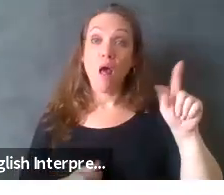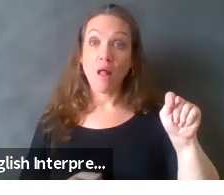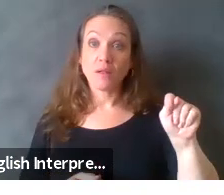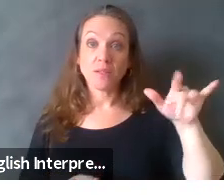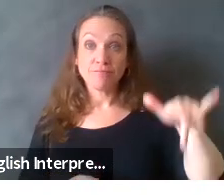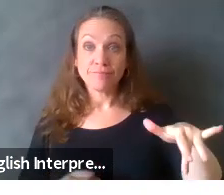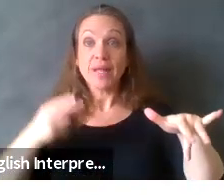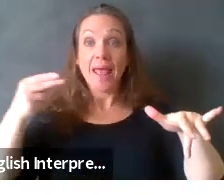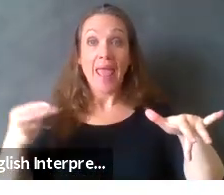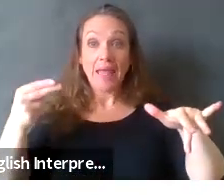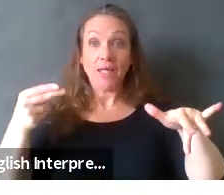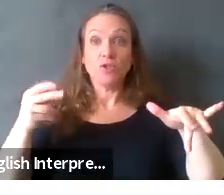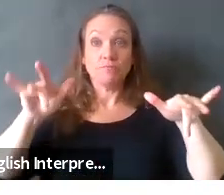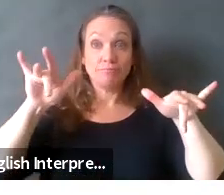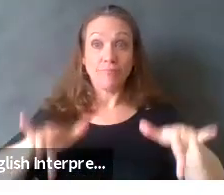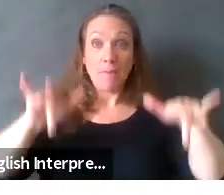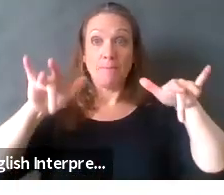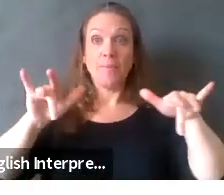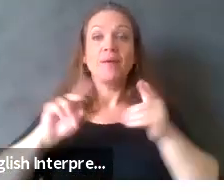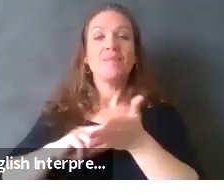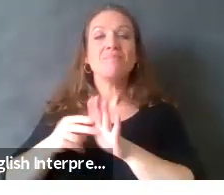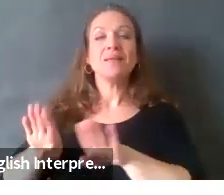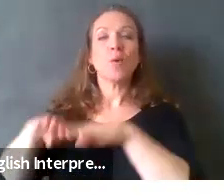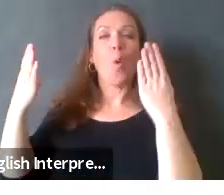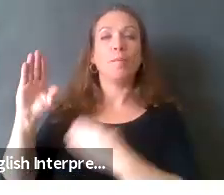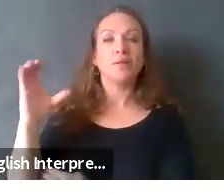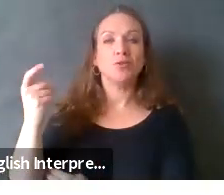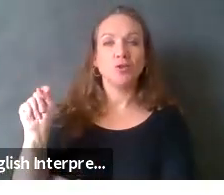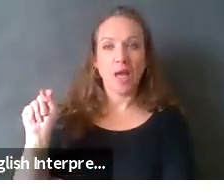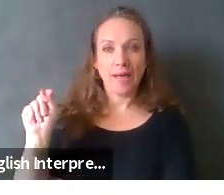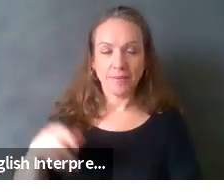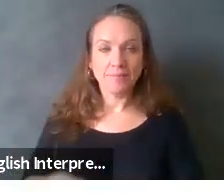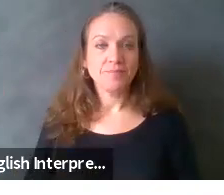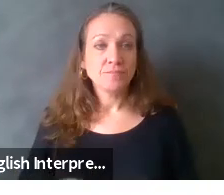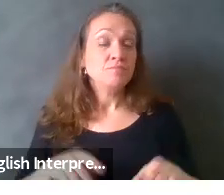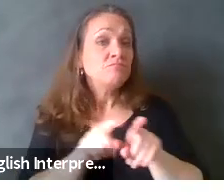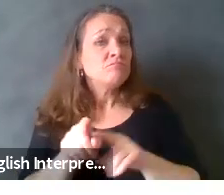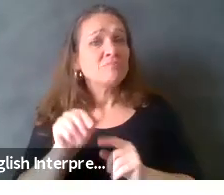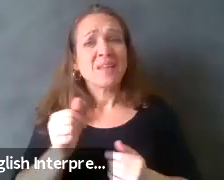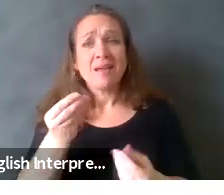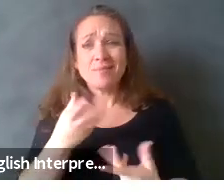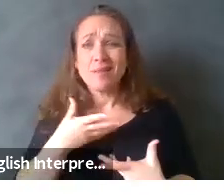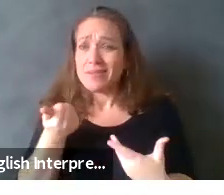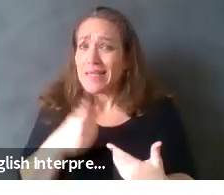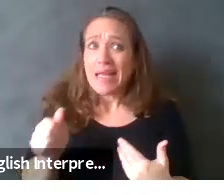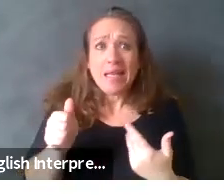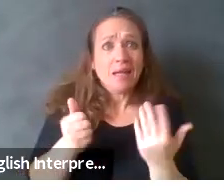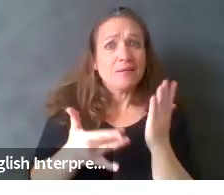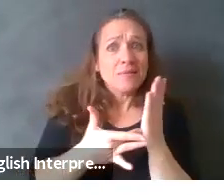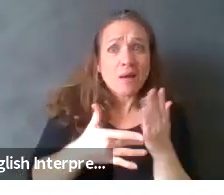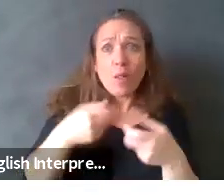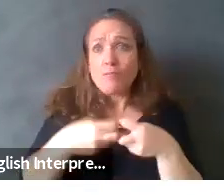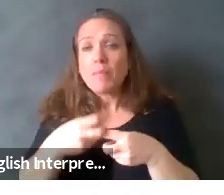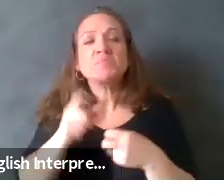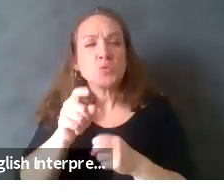to access the chat box. You can also tell us any technical assistance difficulties by emailing